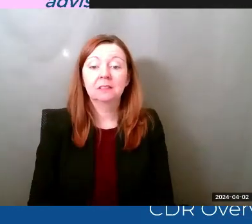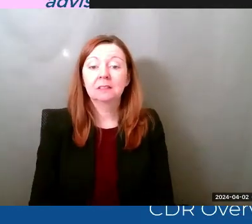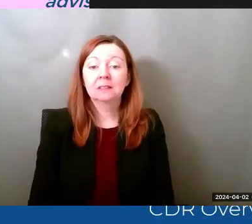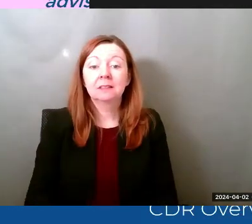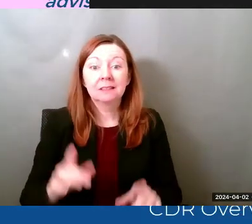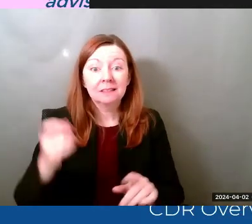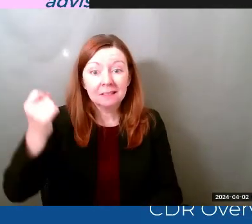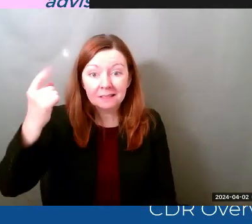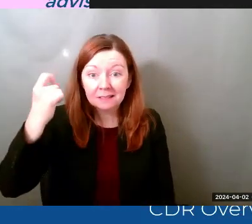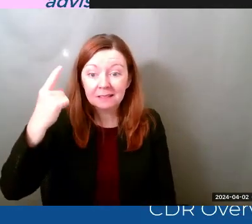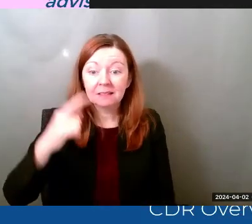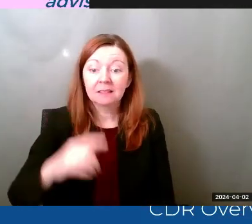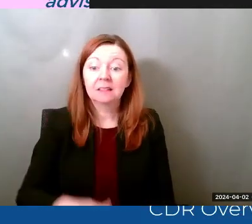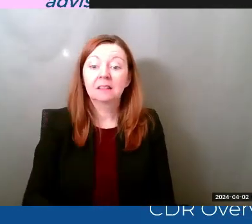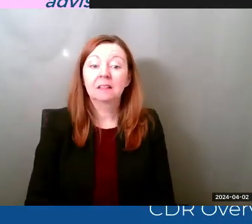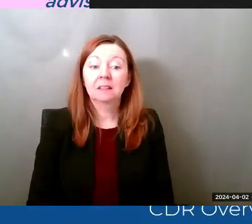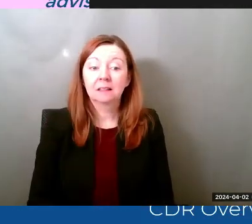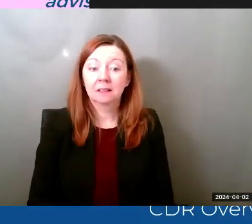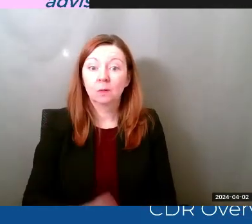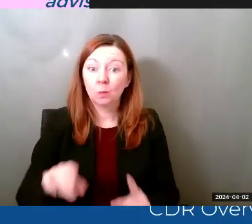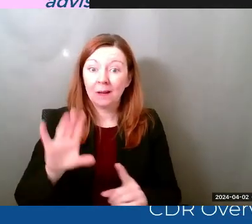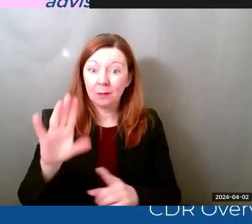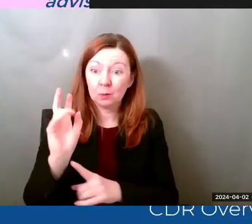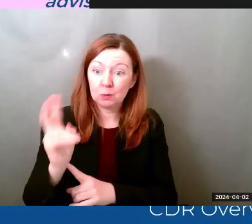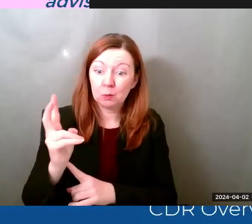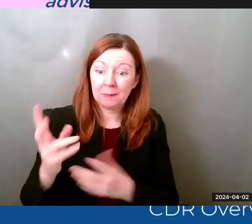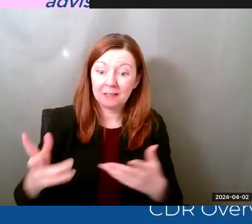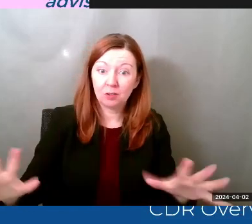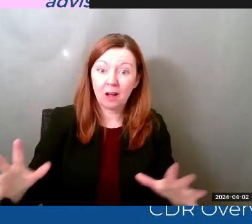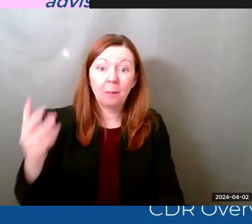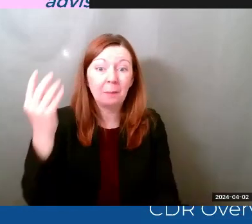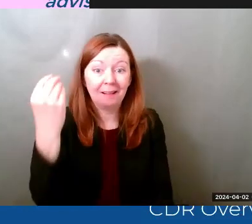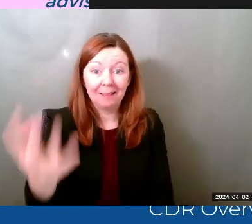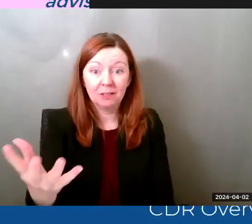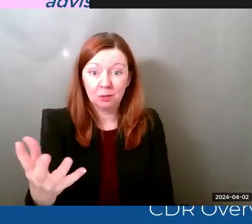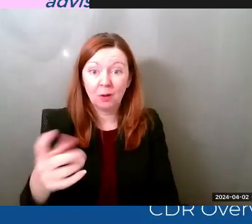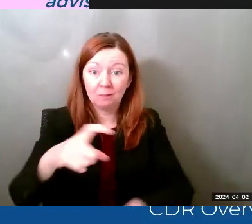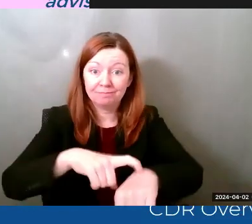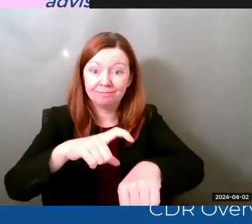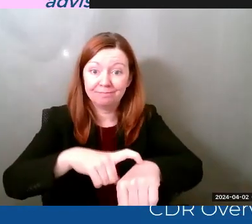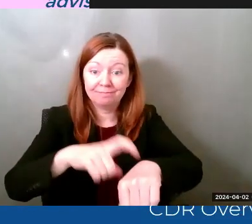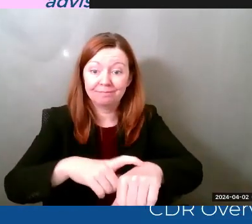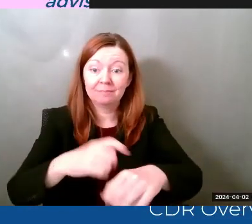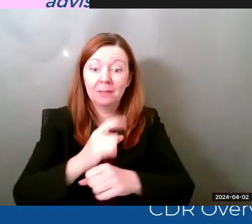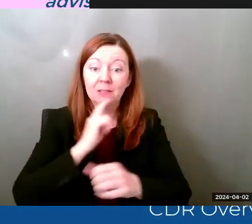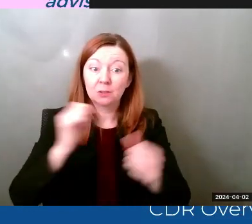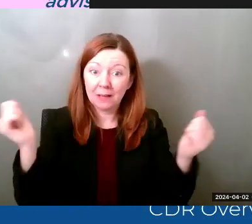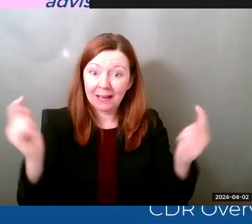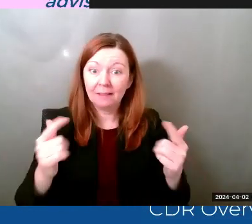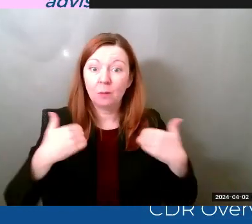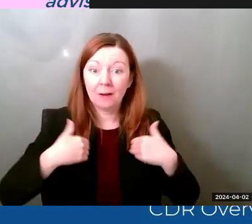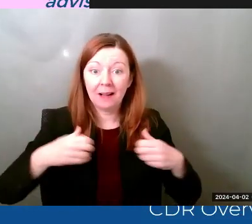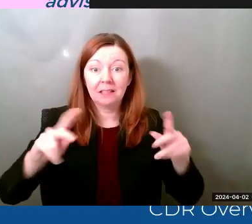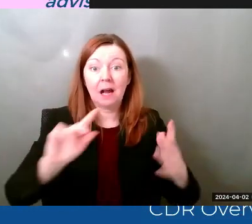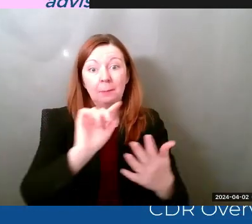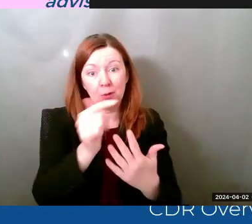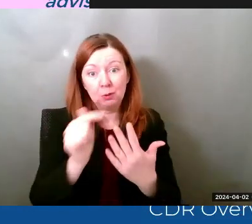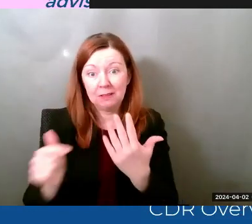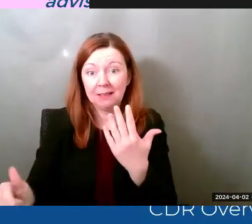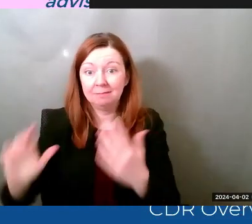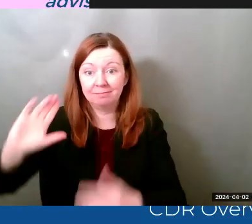recognize I will note when your 2 minutes are up to make sure everyone has a chance to speak.